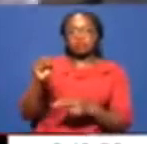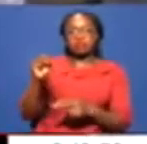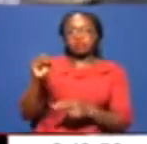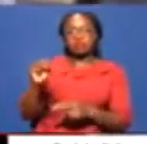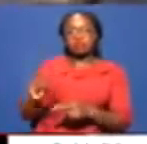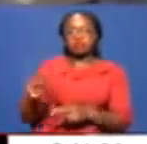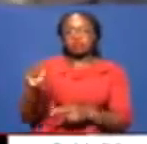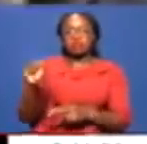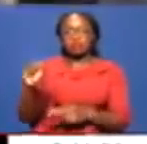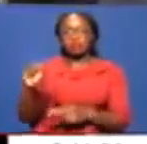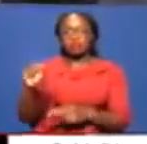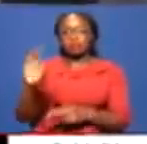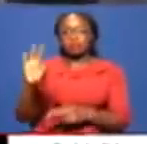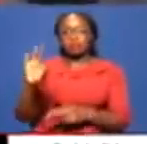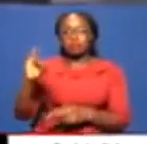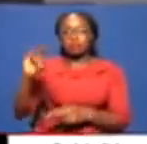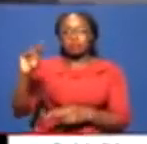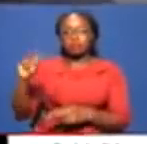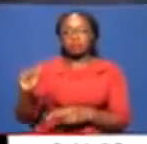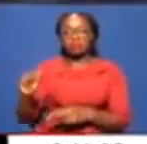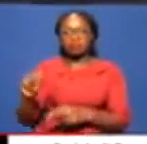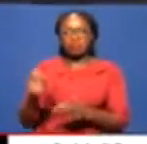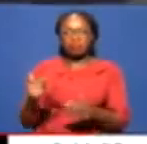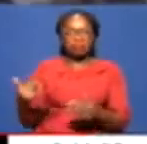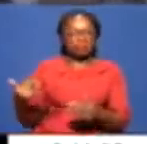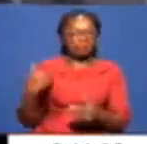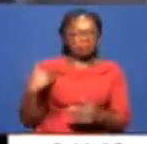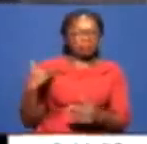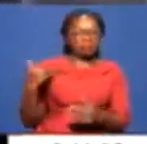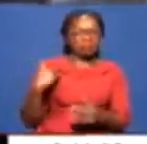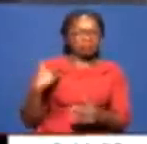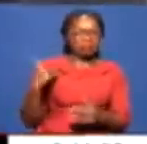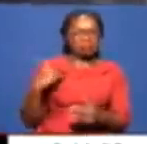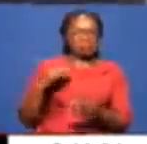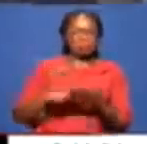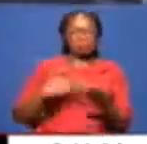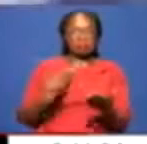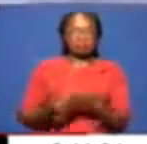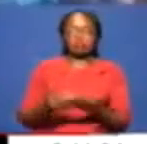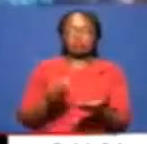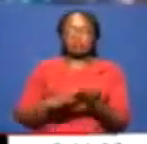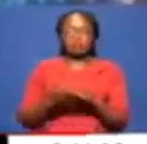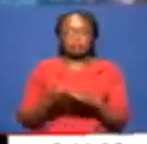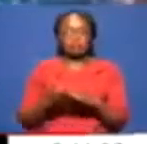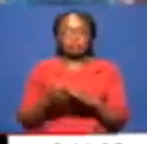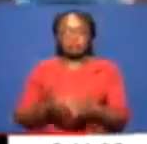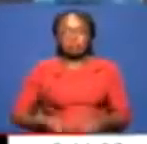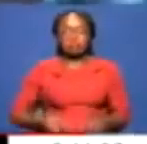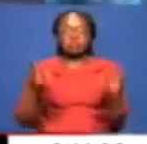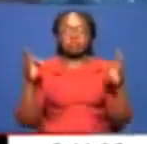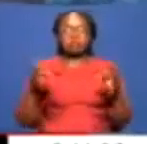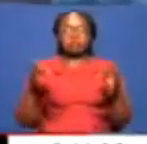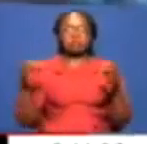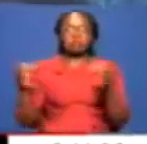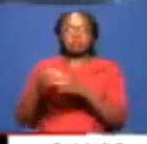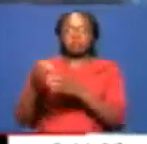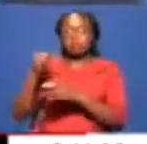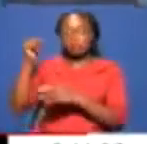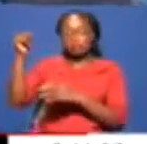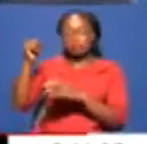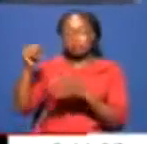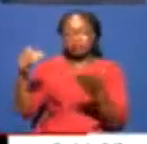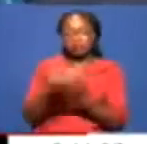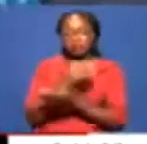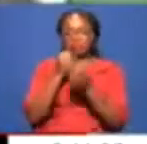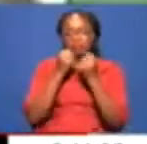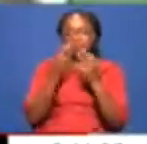But the Safina party was routinely harassed, and even its application to become an official political party was not approved until